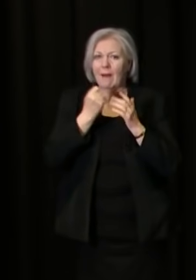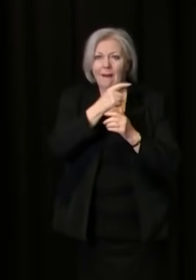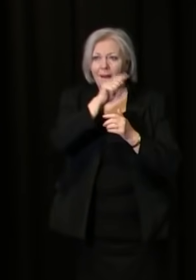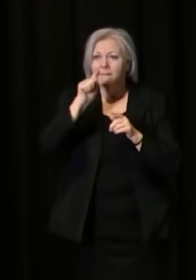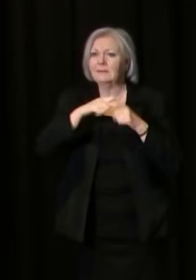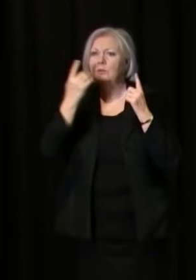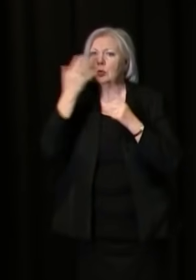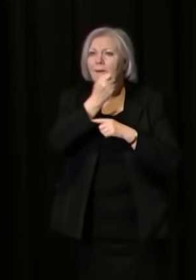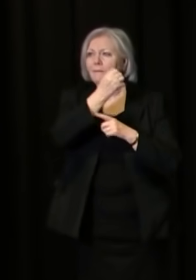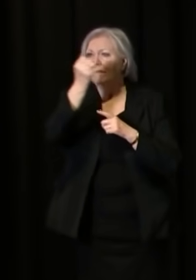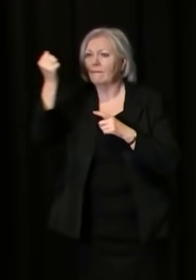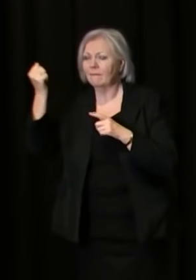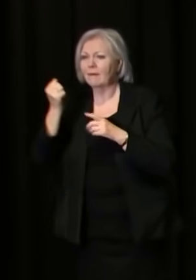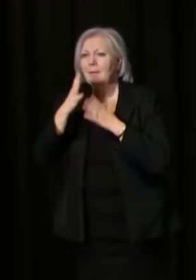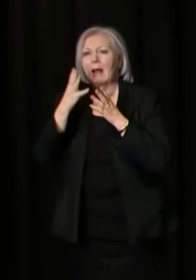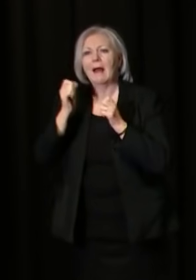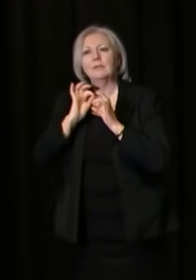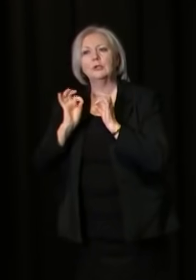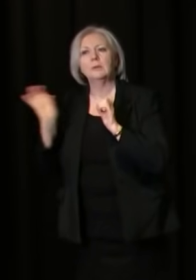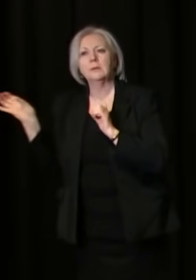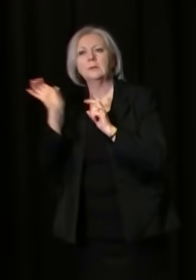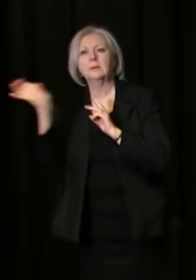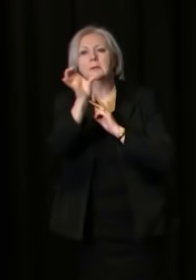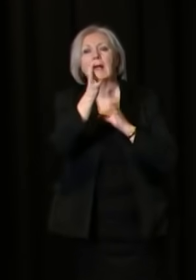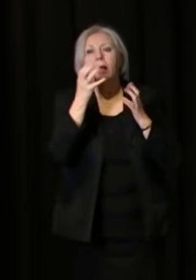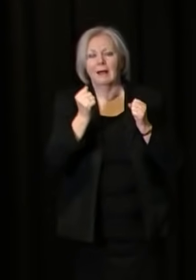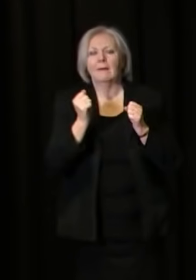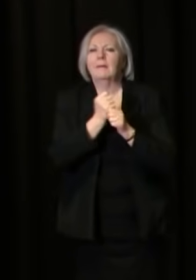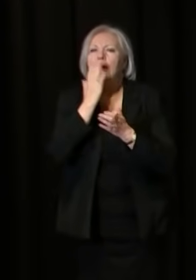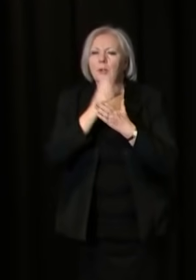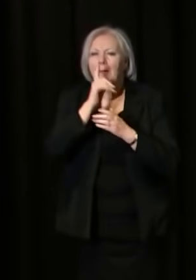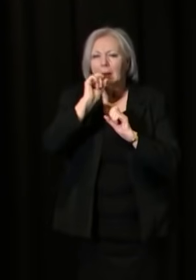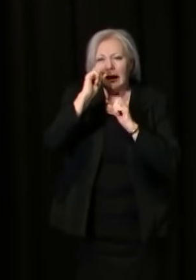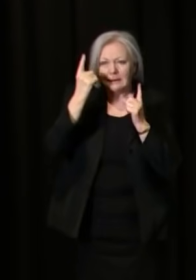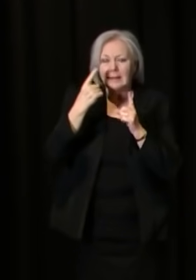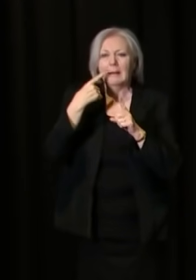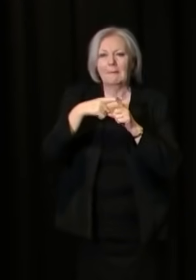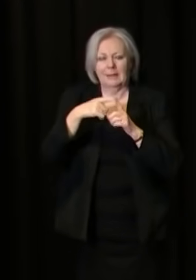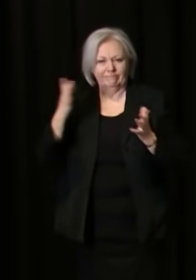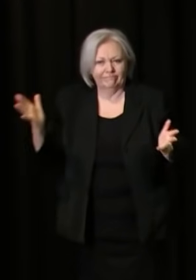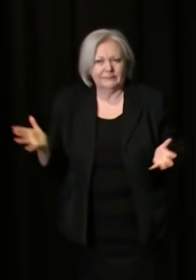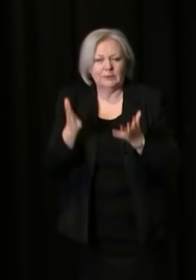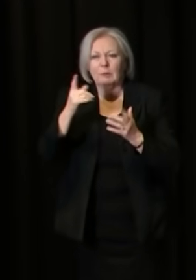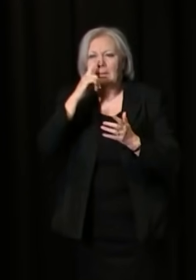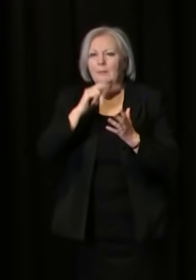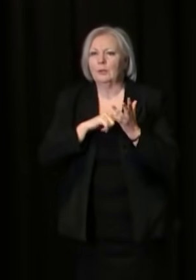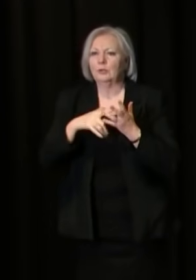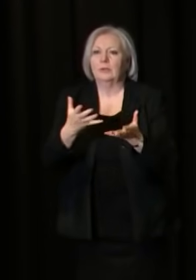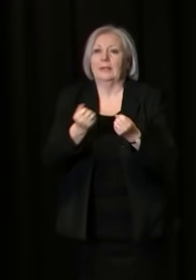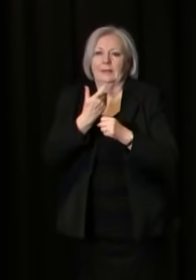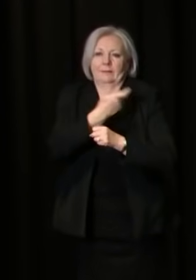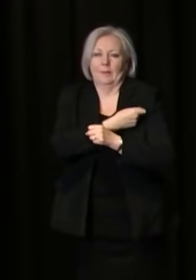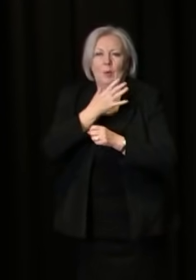range of others, as we really do seek to push the boundaries to get to that 80, 90 and indeed